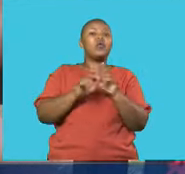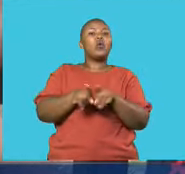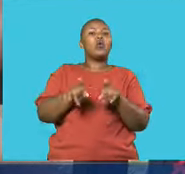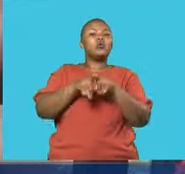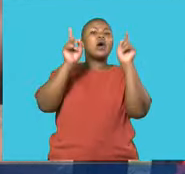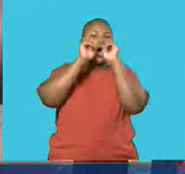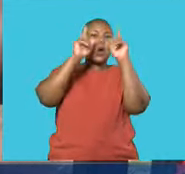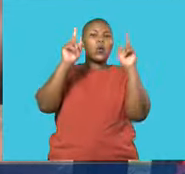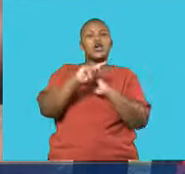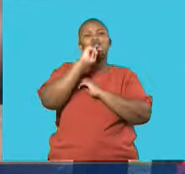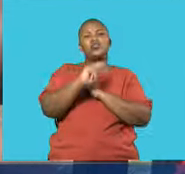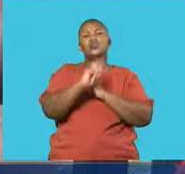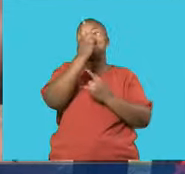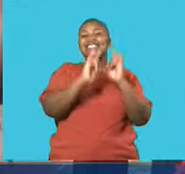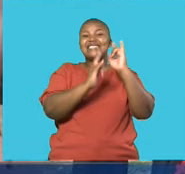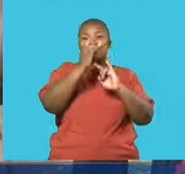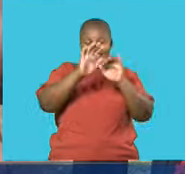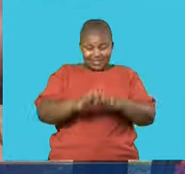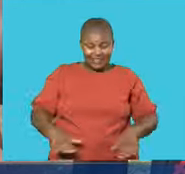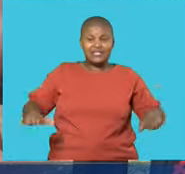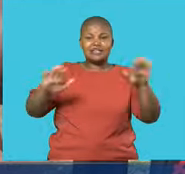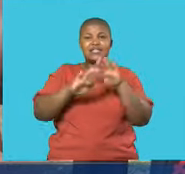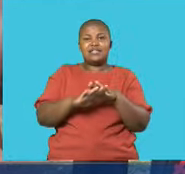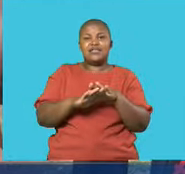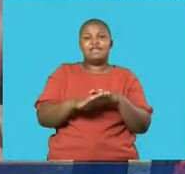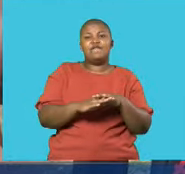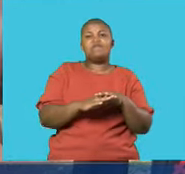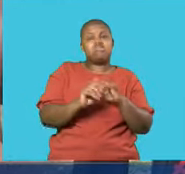city, by the way, it has marked many of these places of these